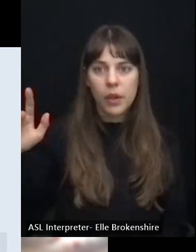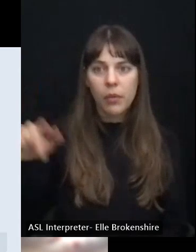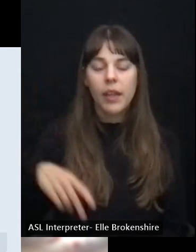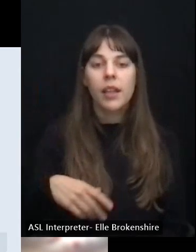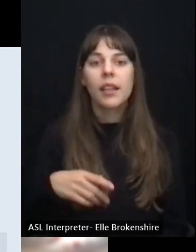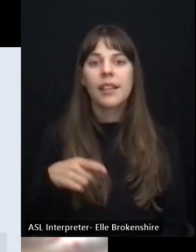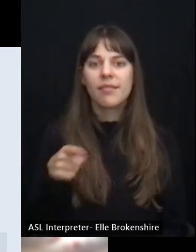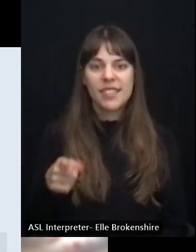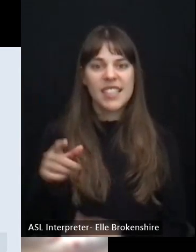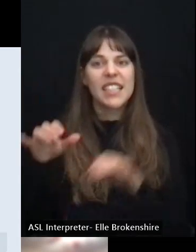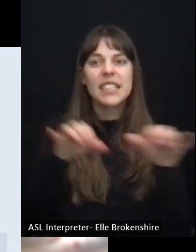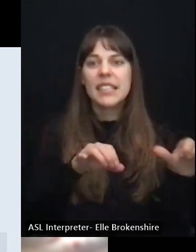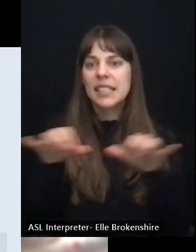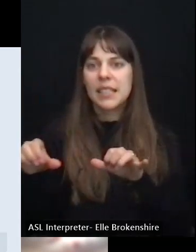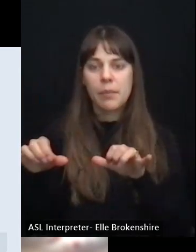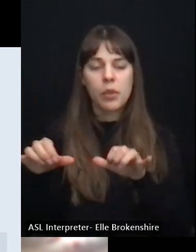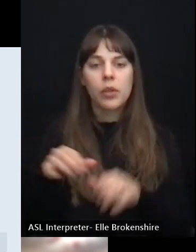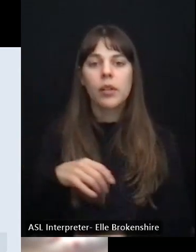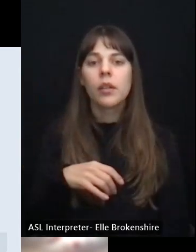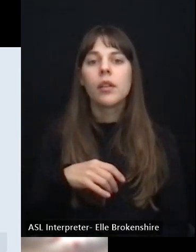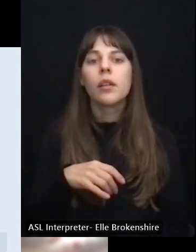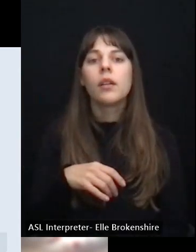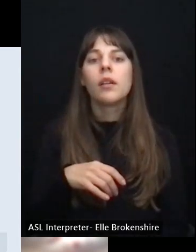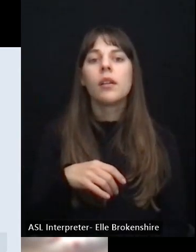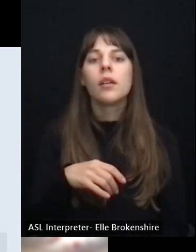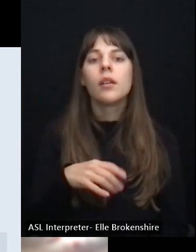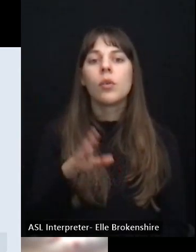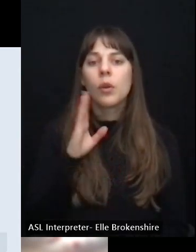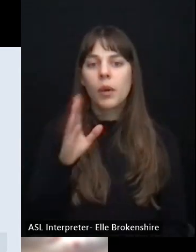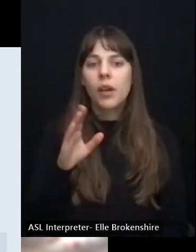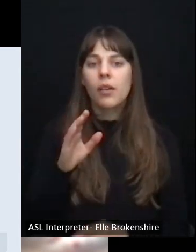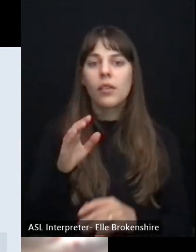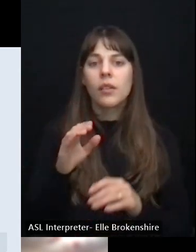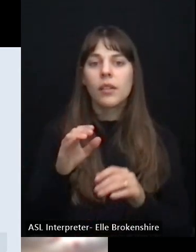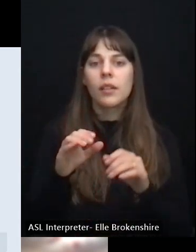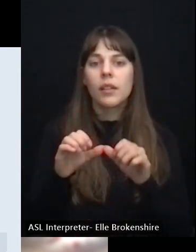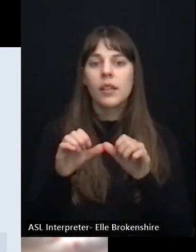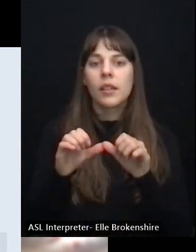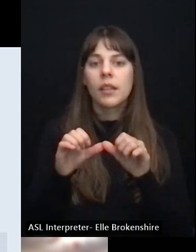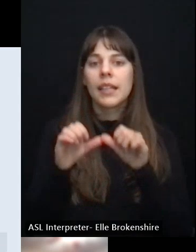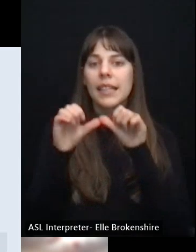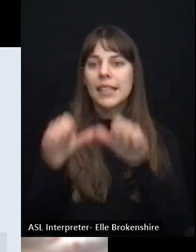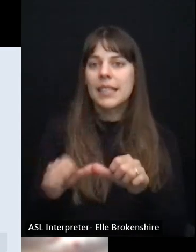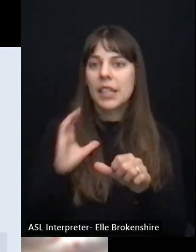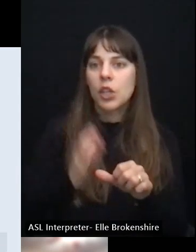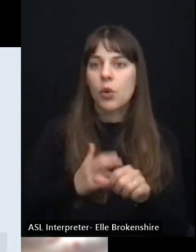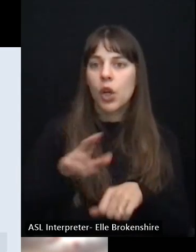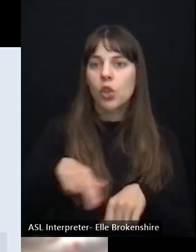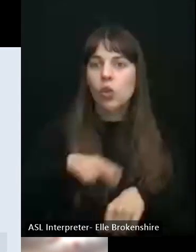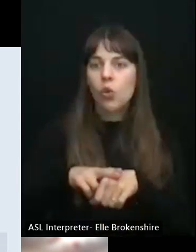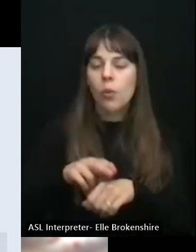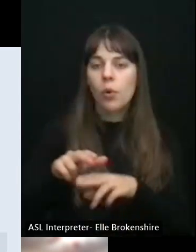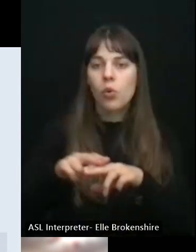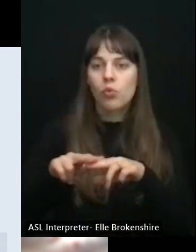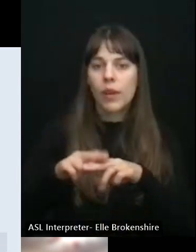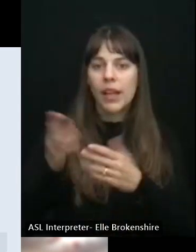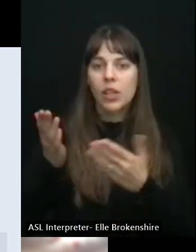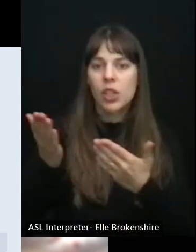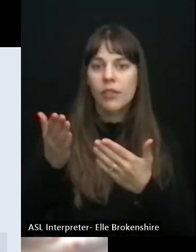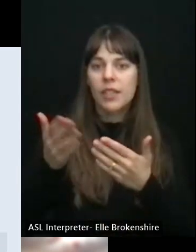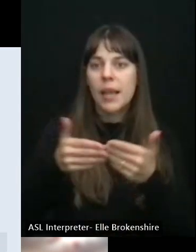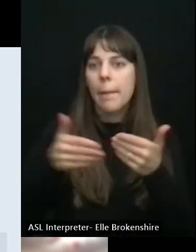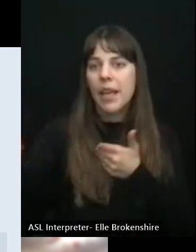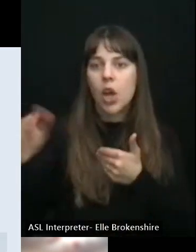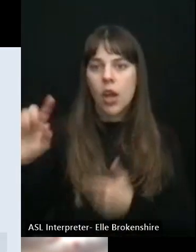similar. We will extend our normal rail service beyond 1st Avenue. It will return to Steel Plaza in